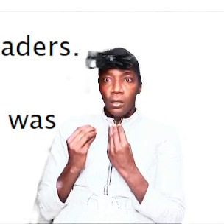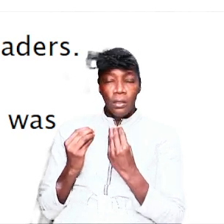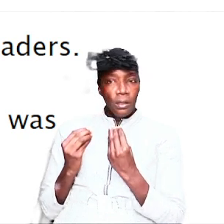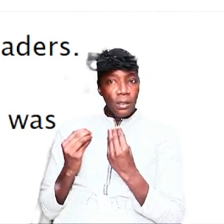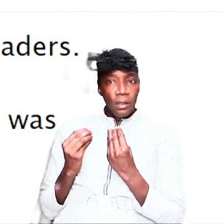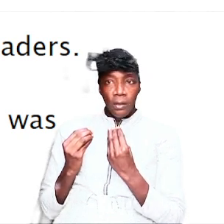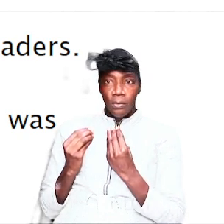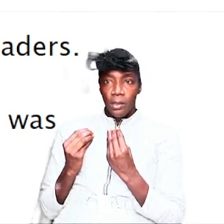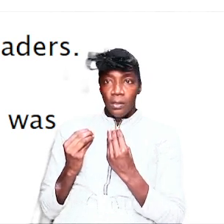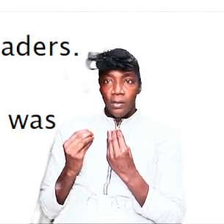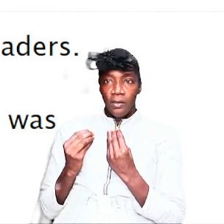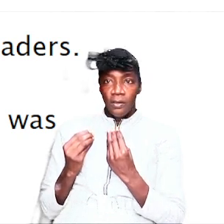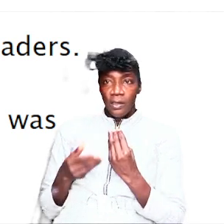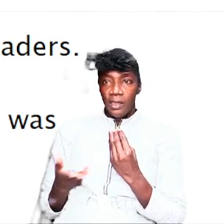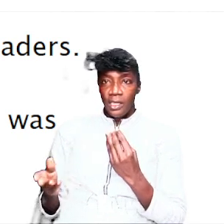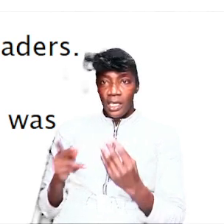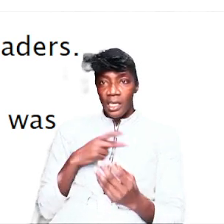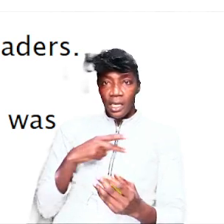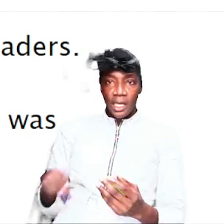do.